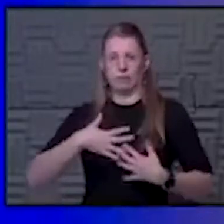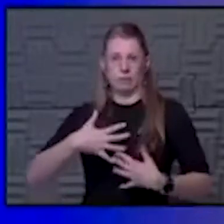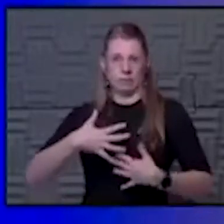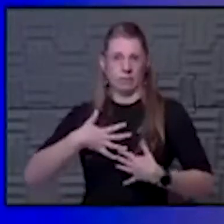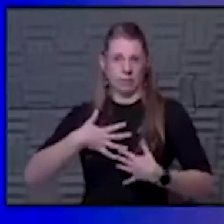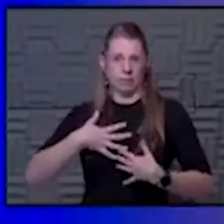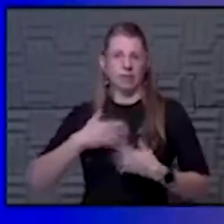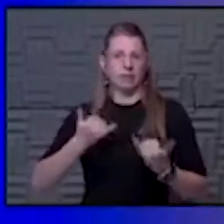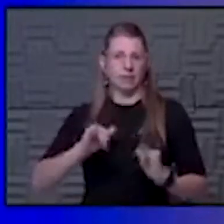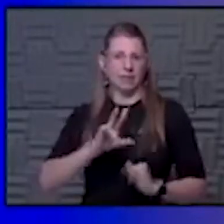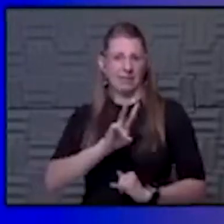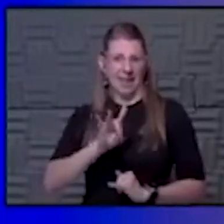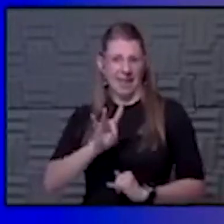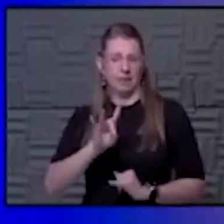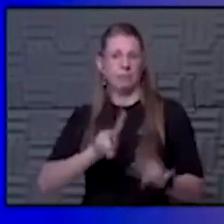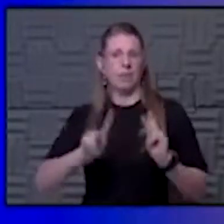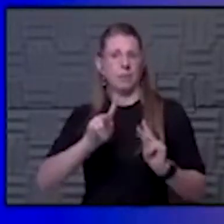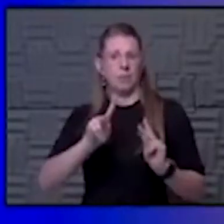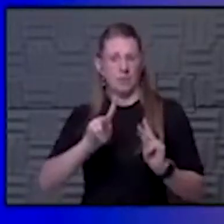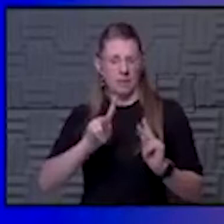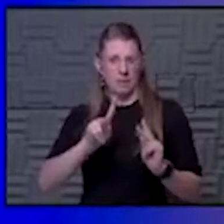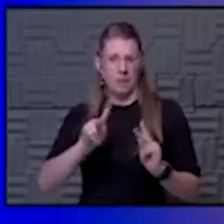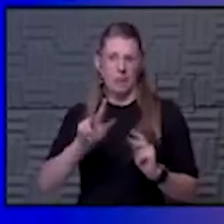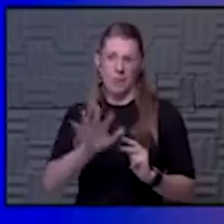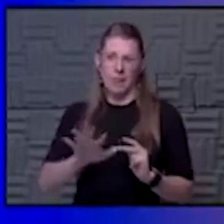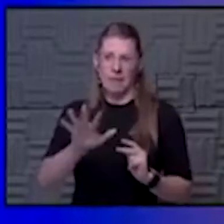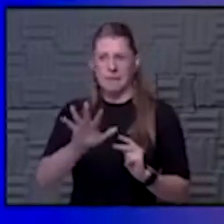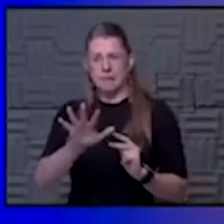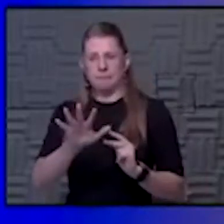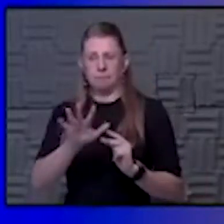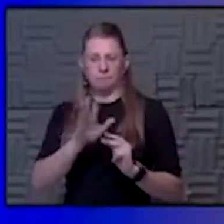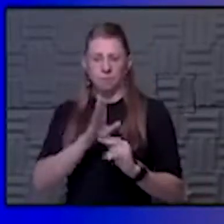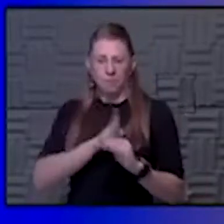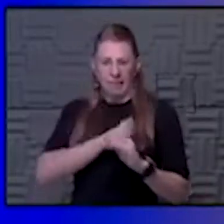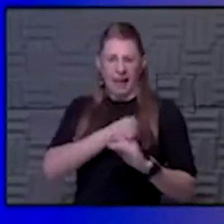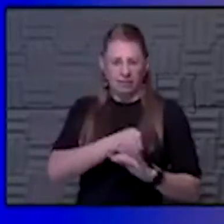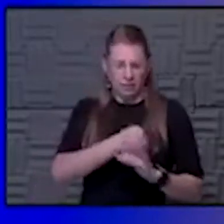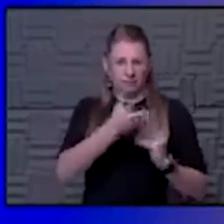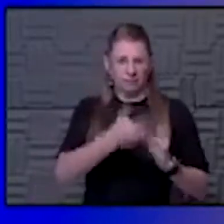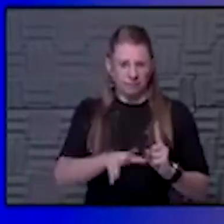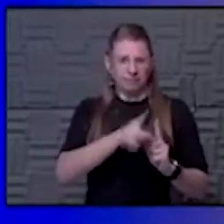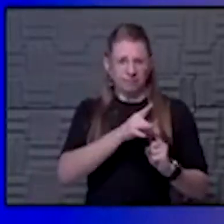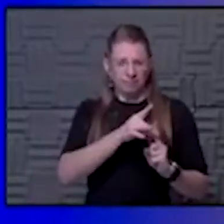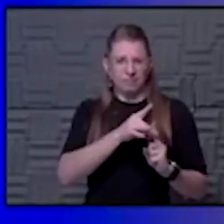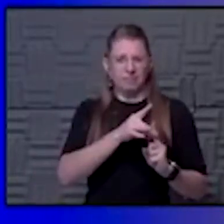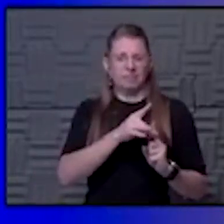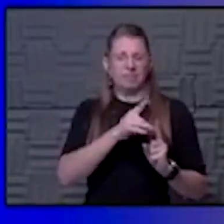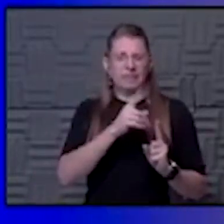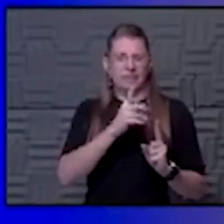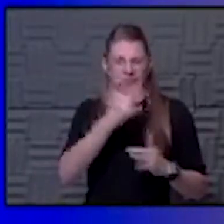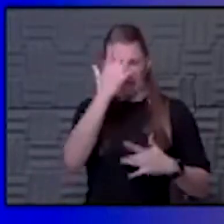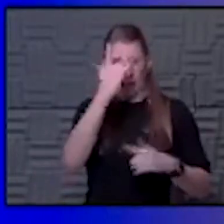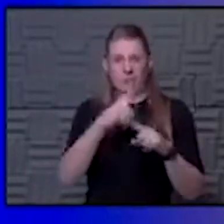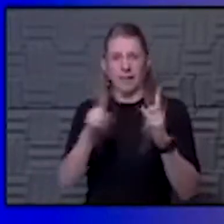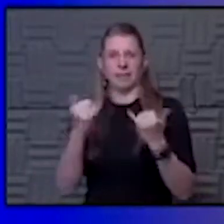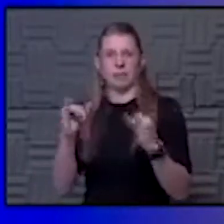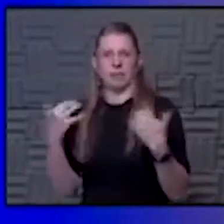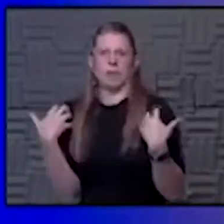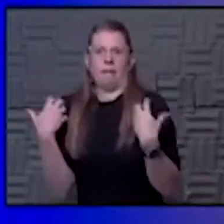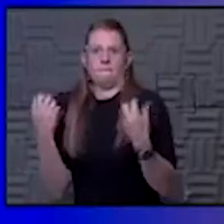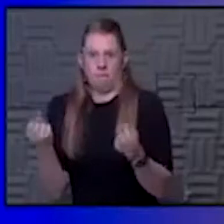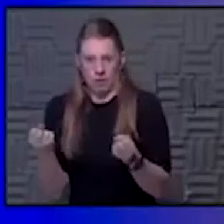So still 78 people in that kind of post-acute infection that not really recovered, but in that recovering